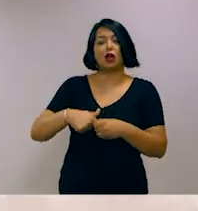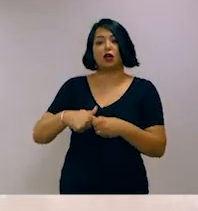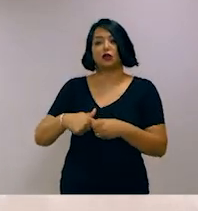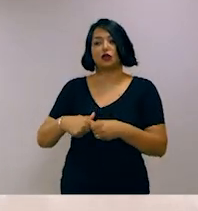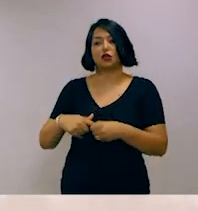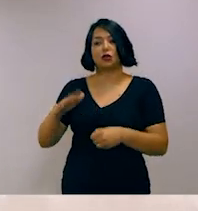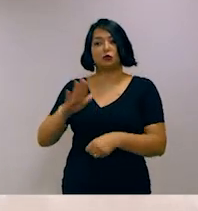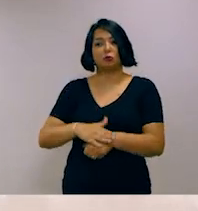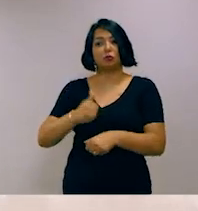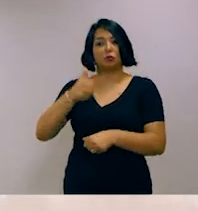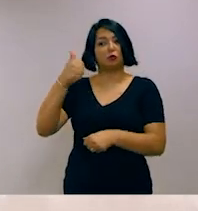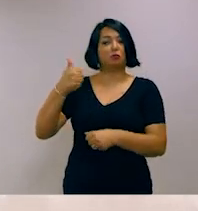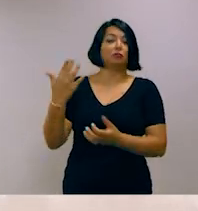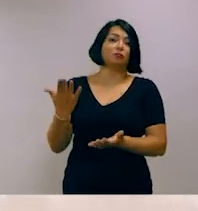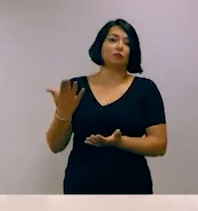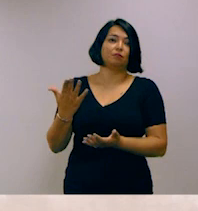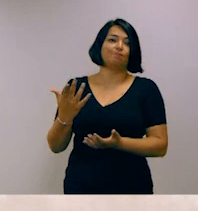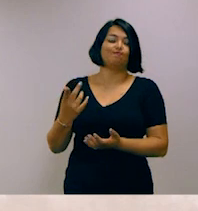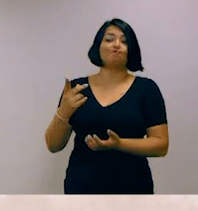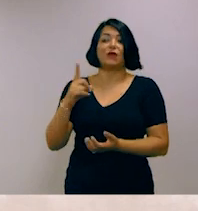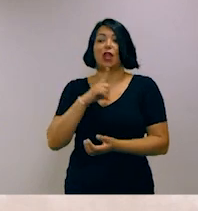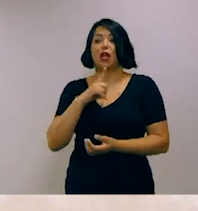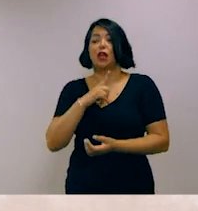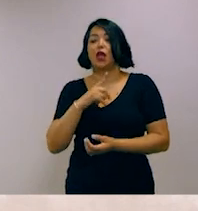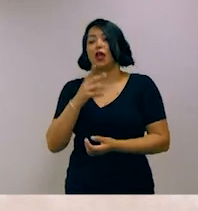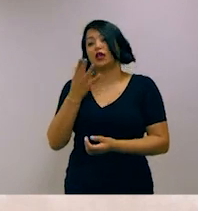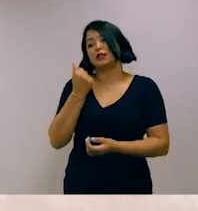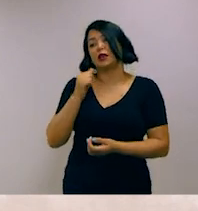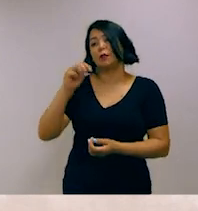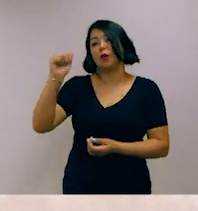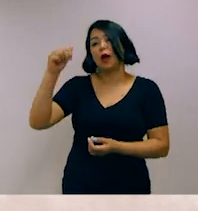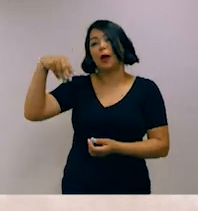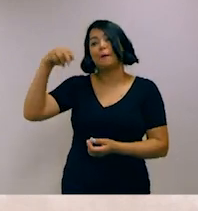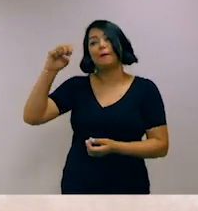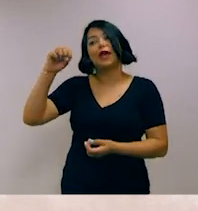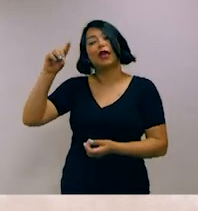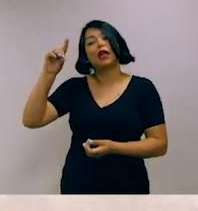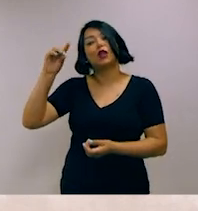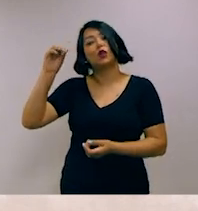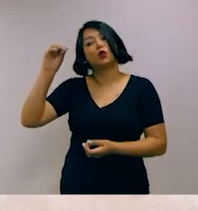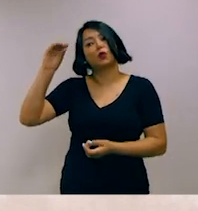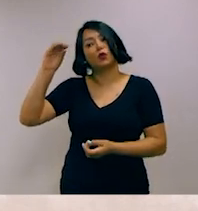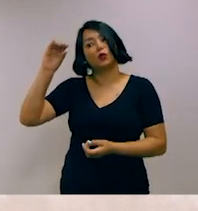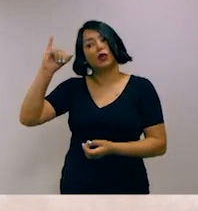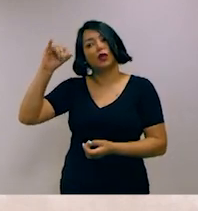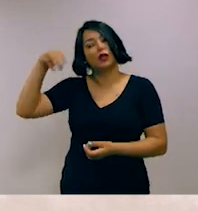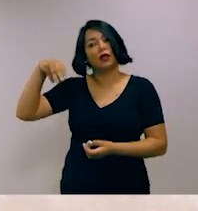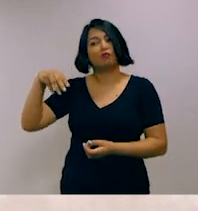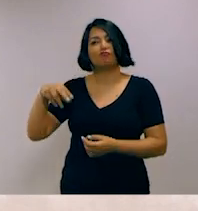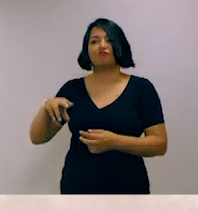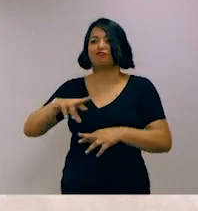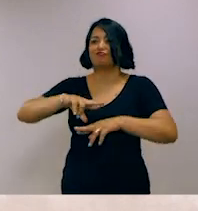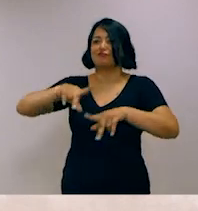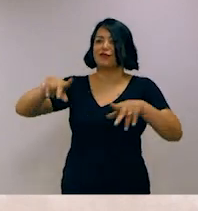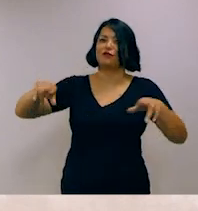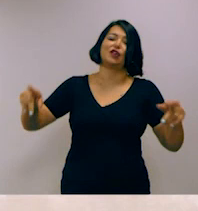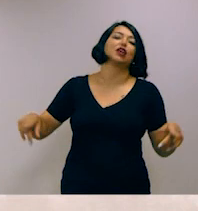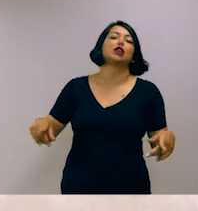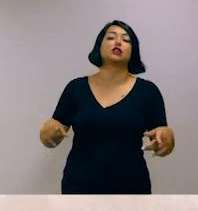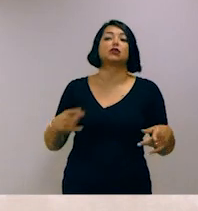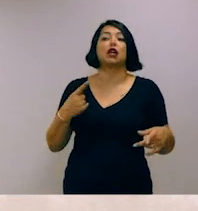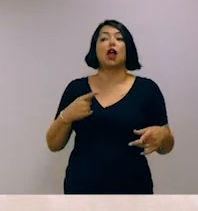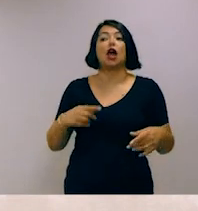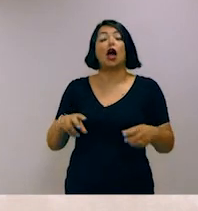or additivated gasoline. For the word peanut, how many types of peanuts are there in the world? I don't